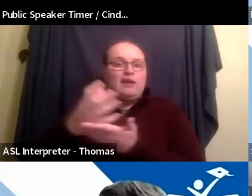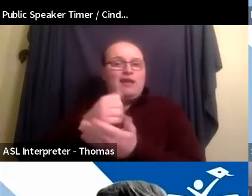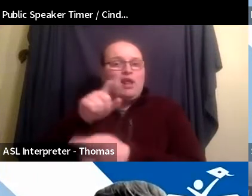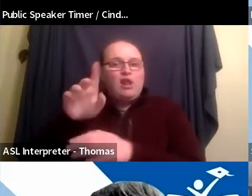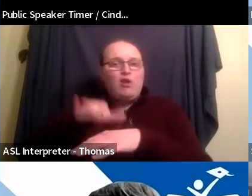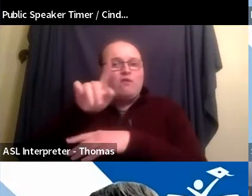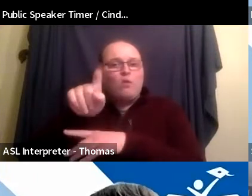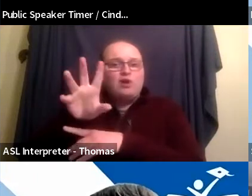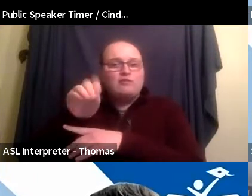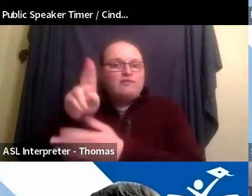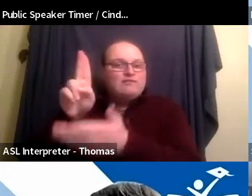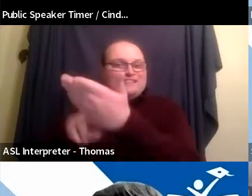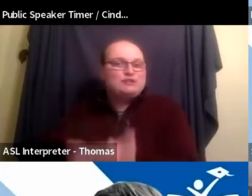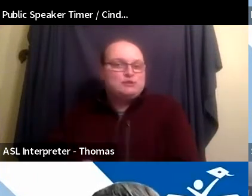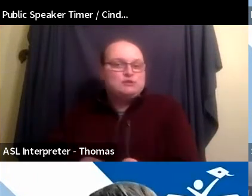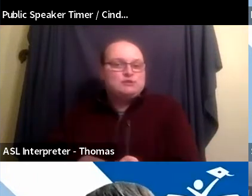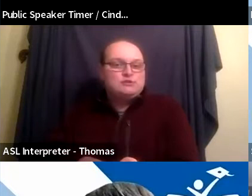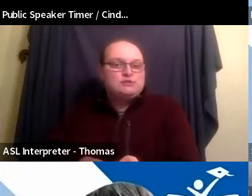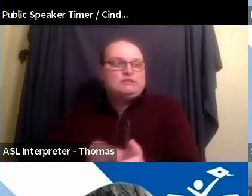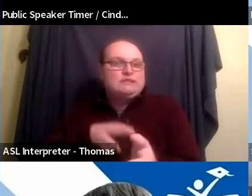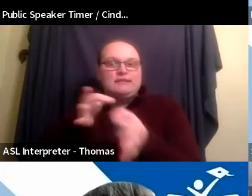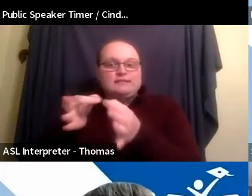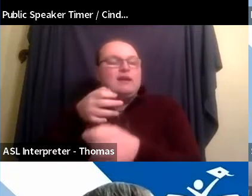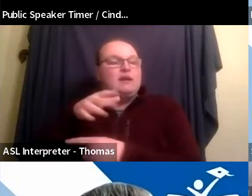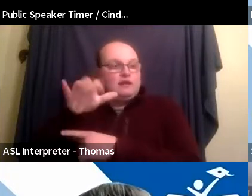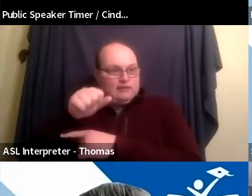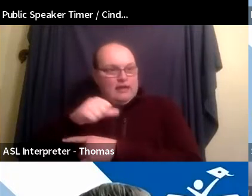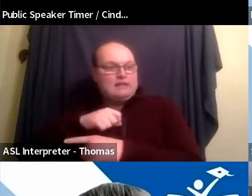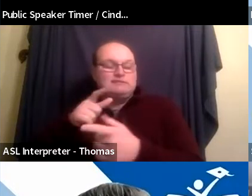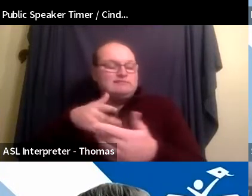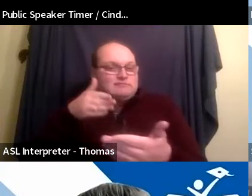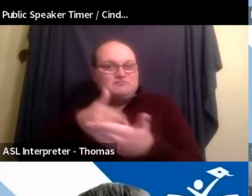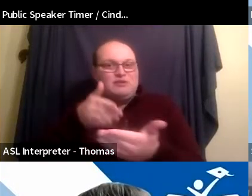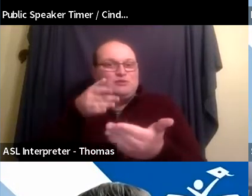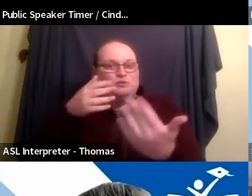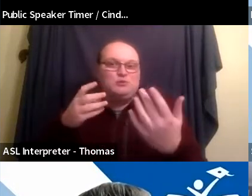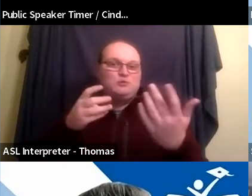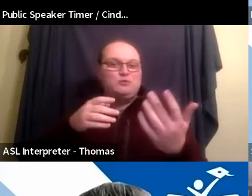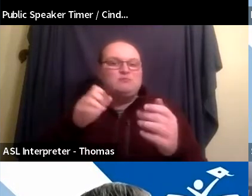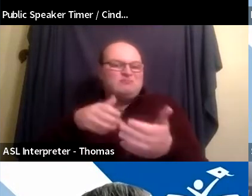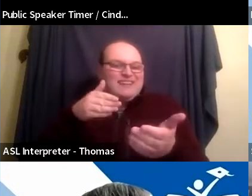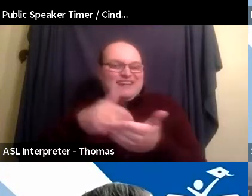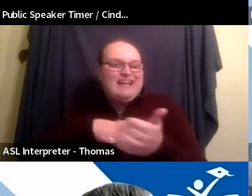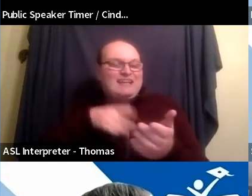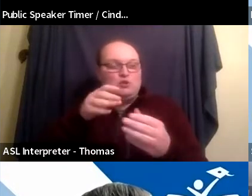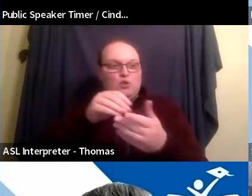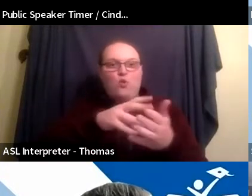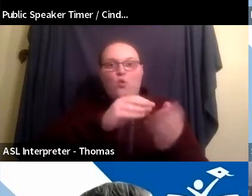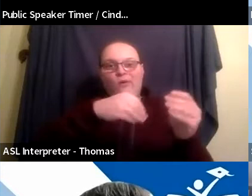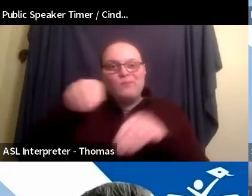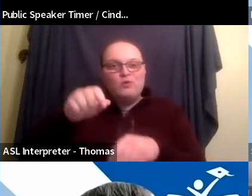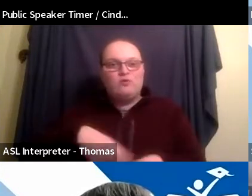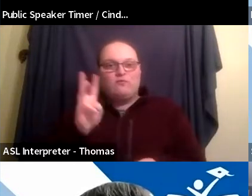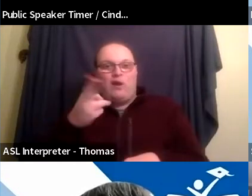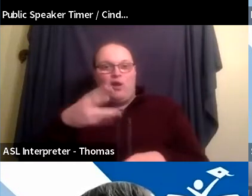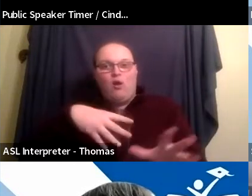150 signatures explaining the fact that yes, we are opposed to this decision to move our students out of Whitehall to